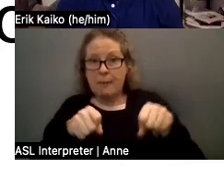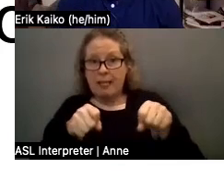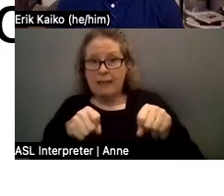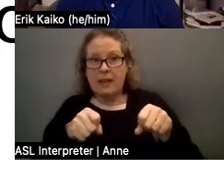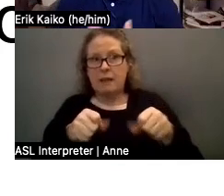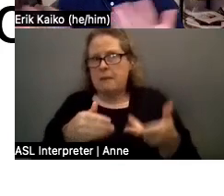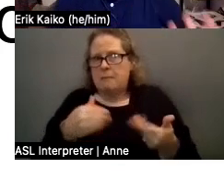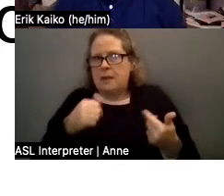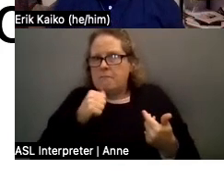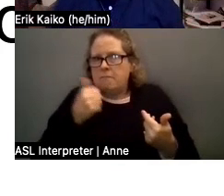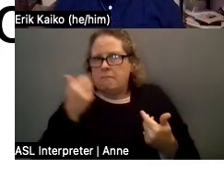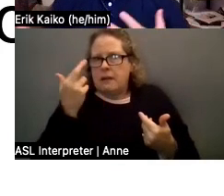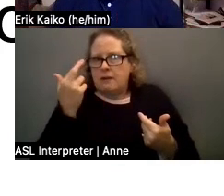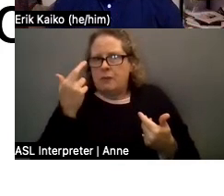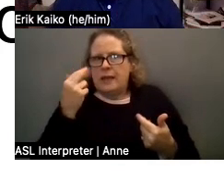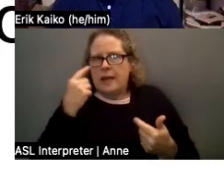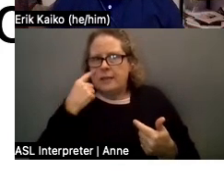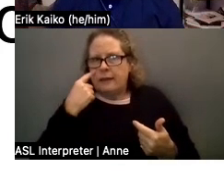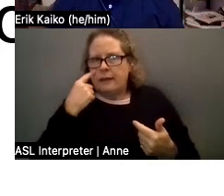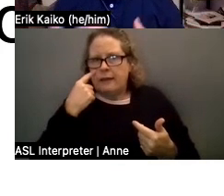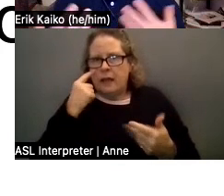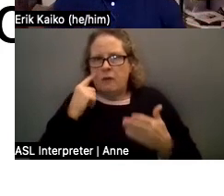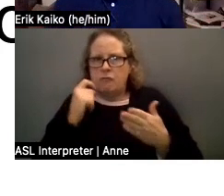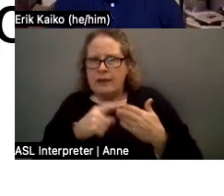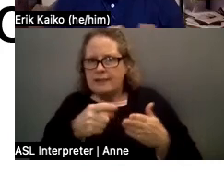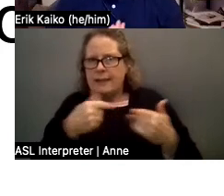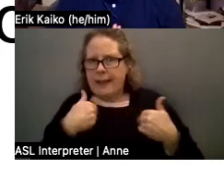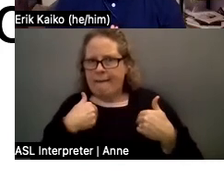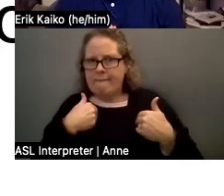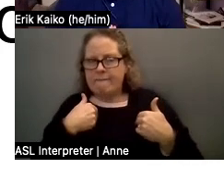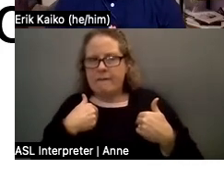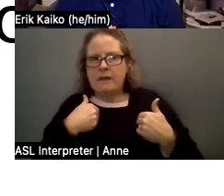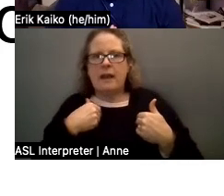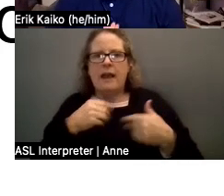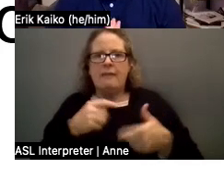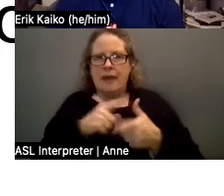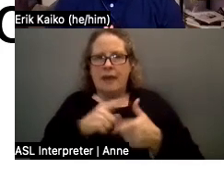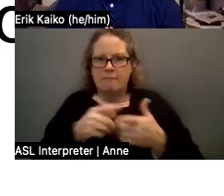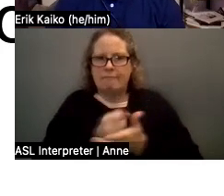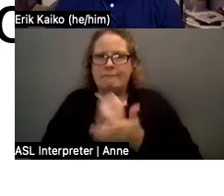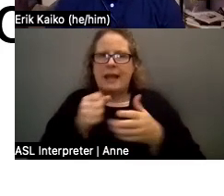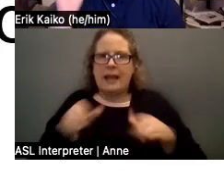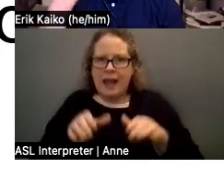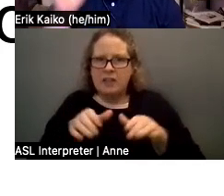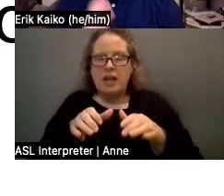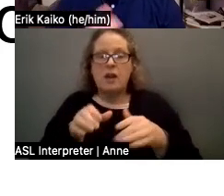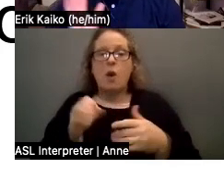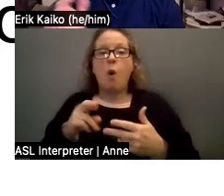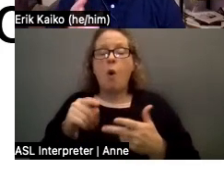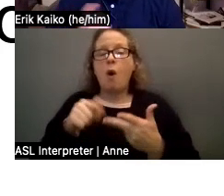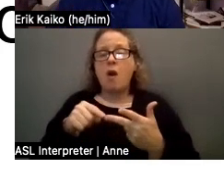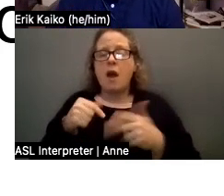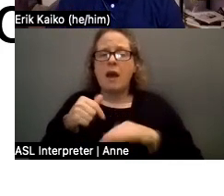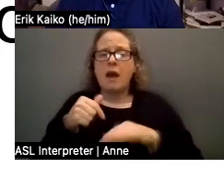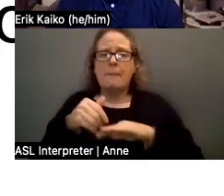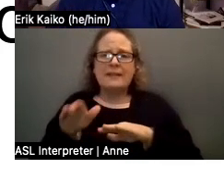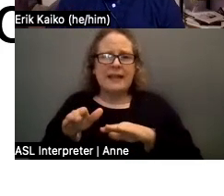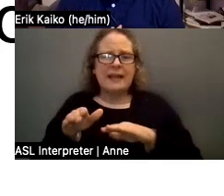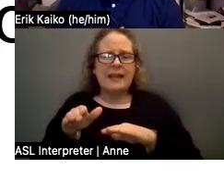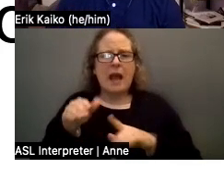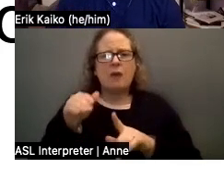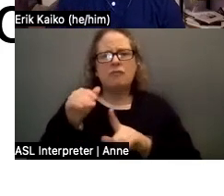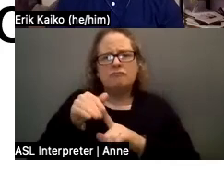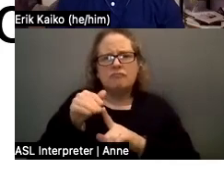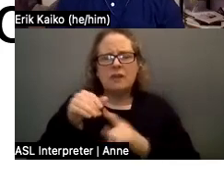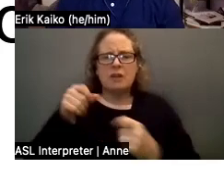not previously think or recognize that they do to take action? Or am I sending out sort of a ping, a trigger, a reminder, a